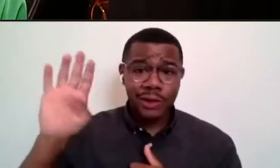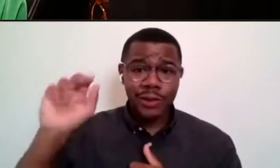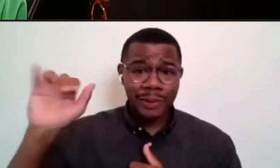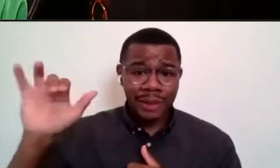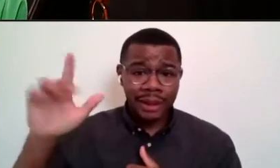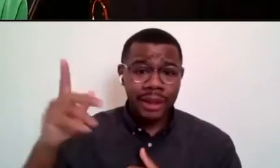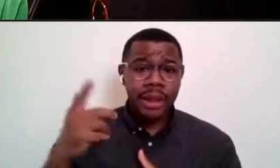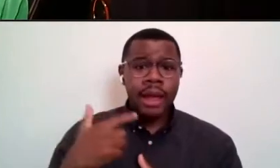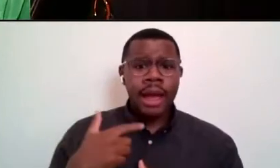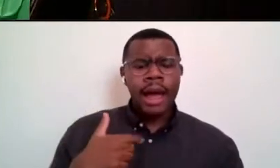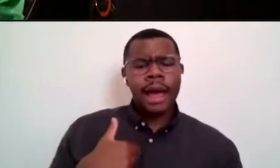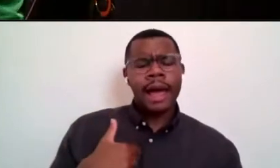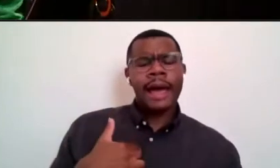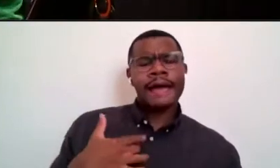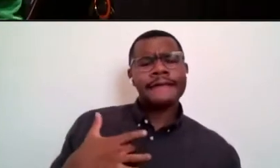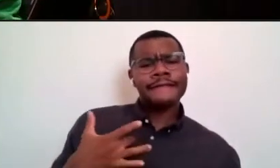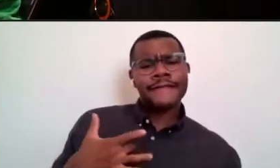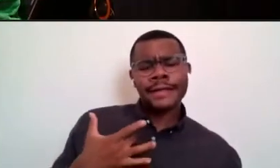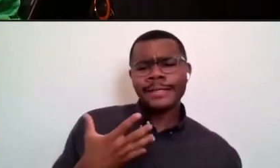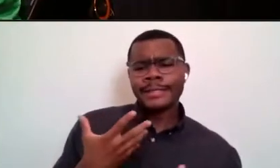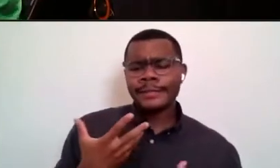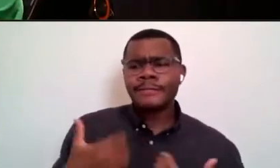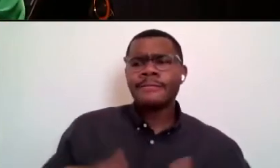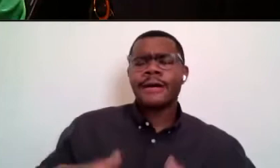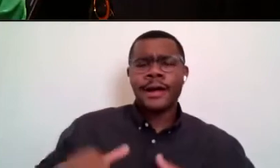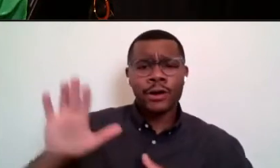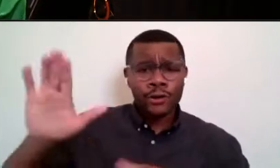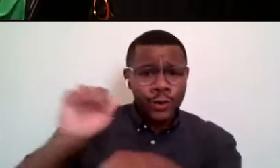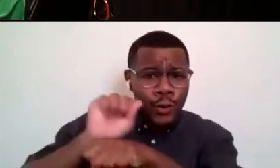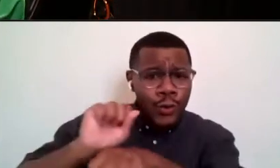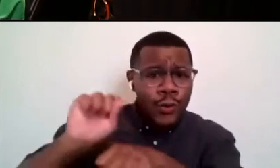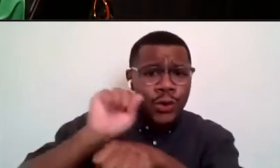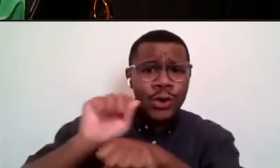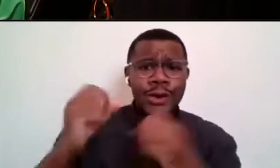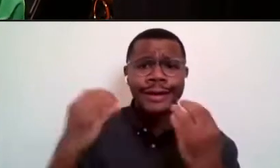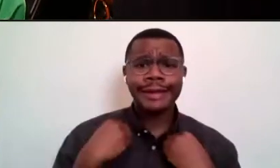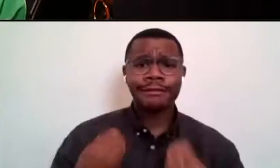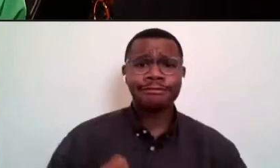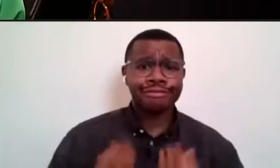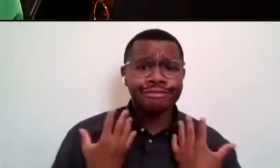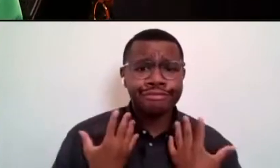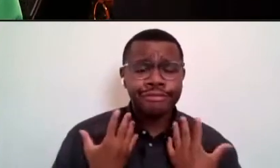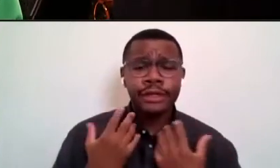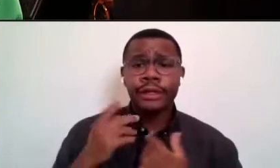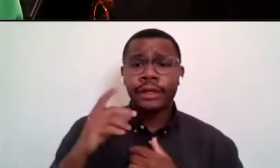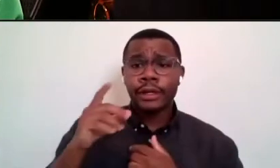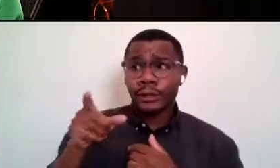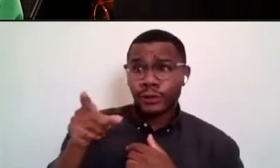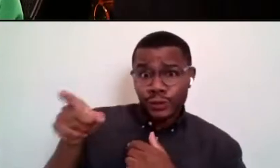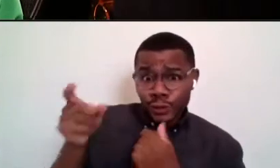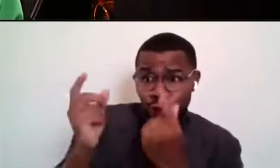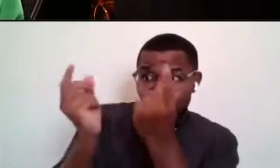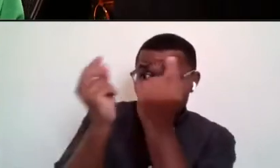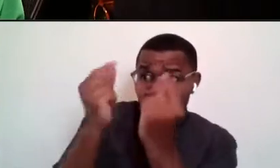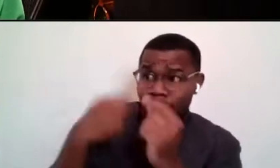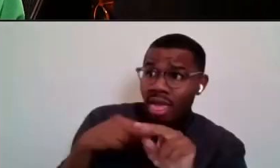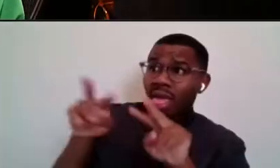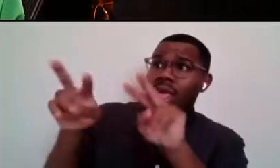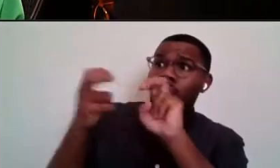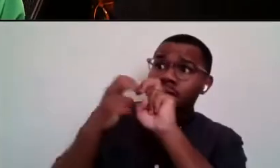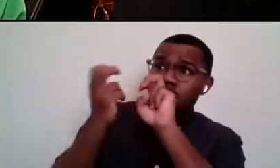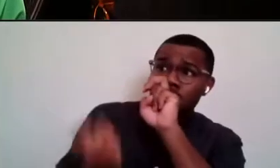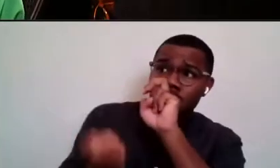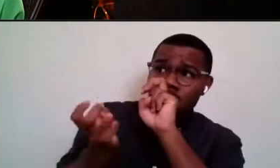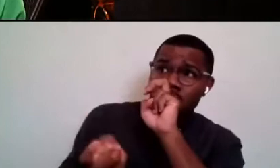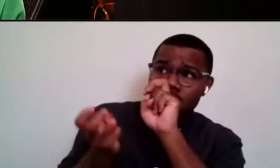to your work and the inspiration that you and what you do in the world has been to me ever since. So it is a true